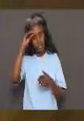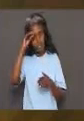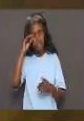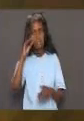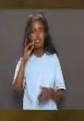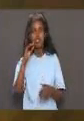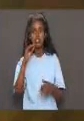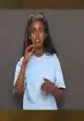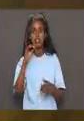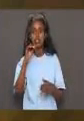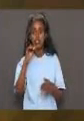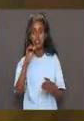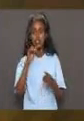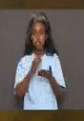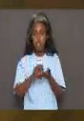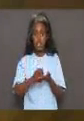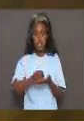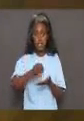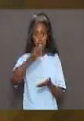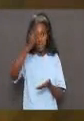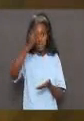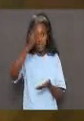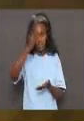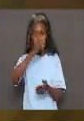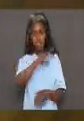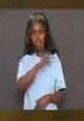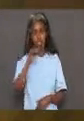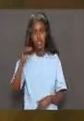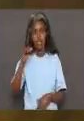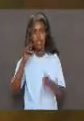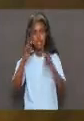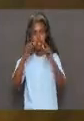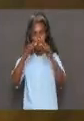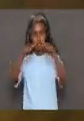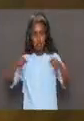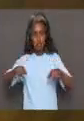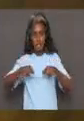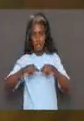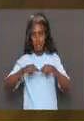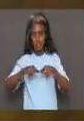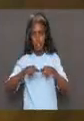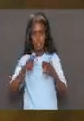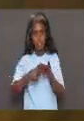be studying cylinders and prisms.